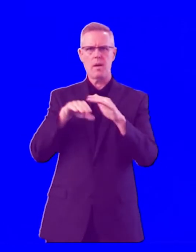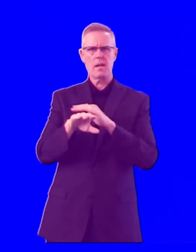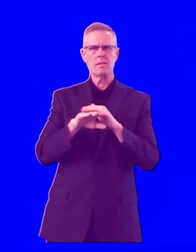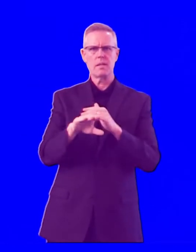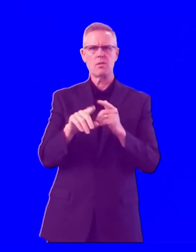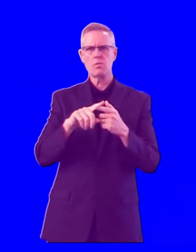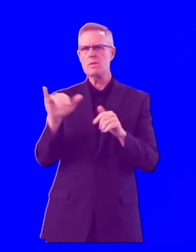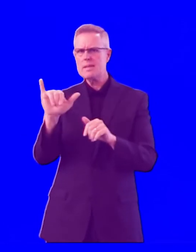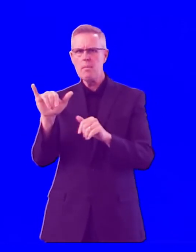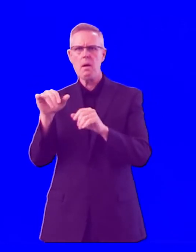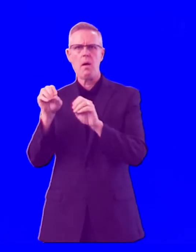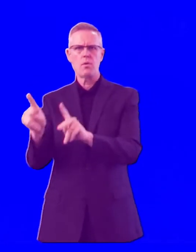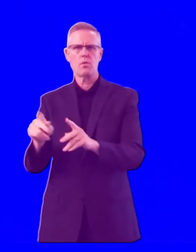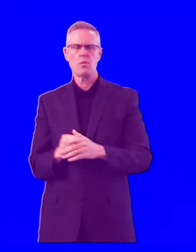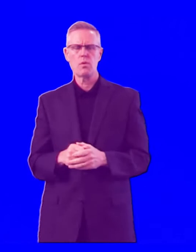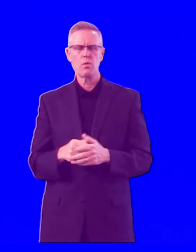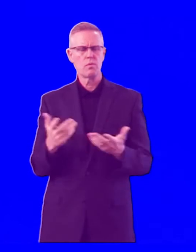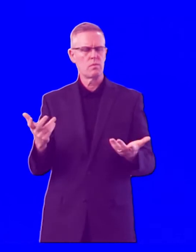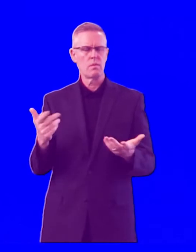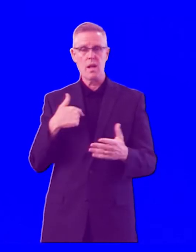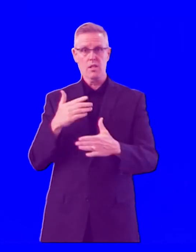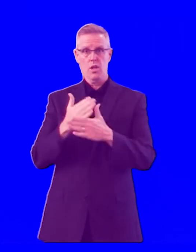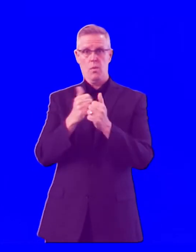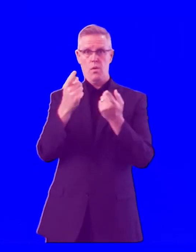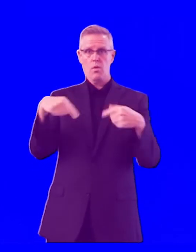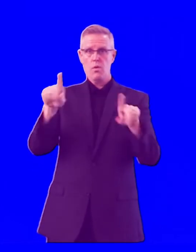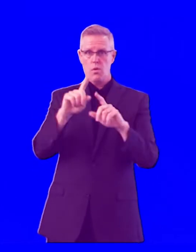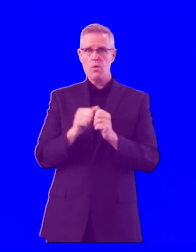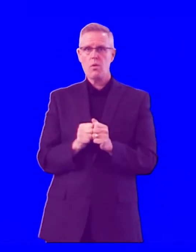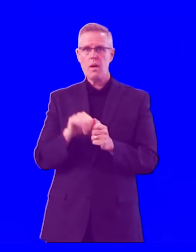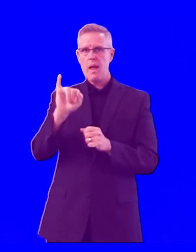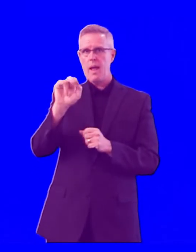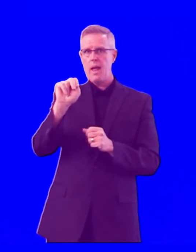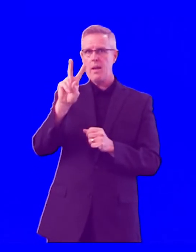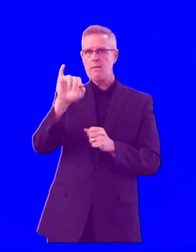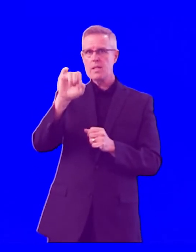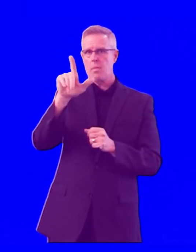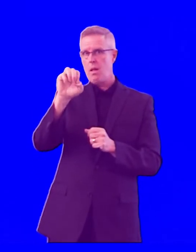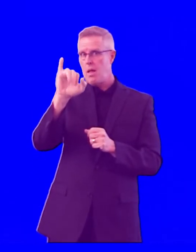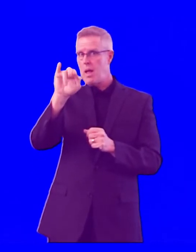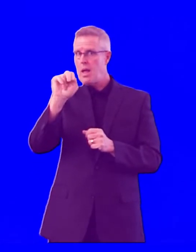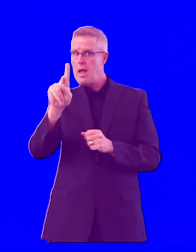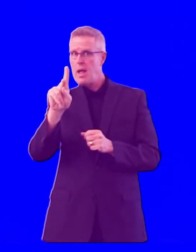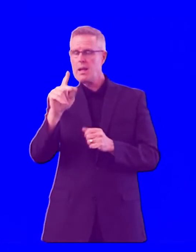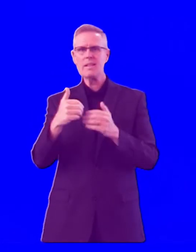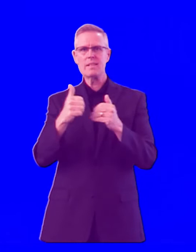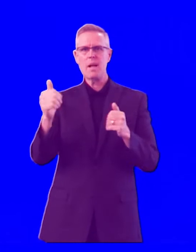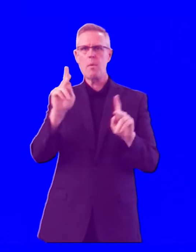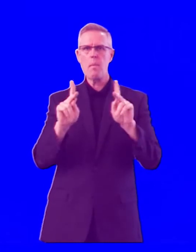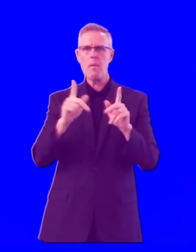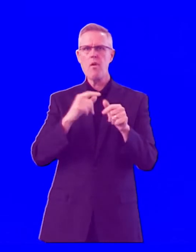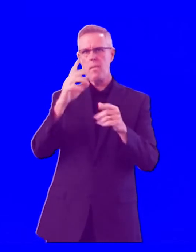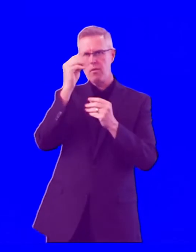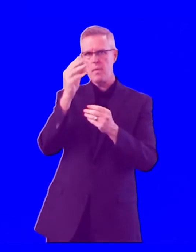same opportunities. I shared with you that invisible ink separates people